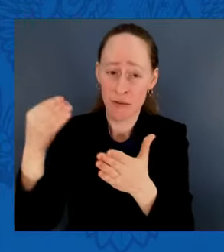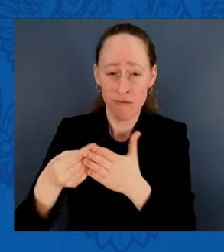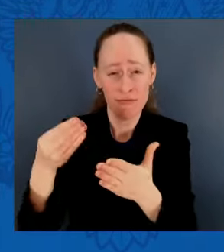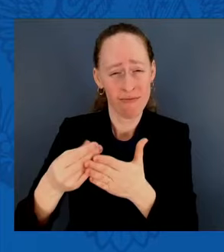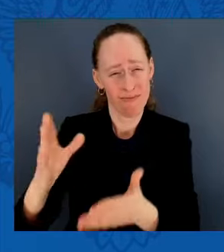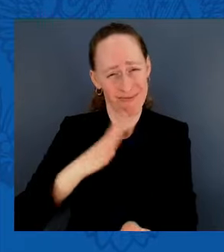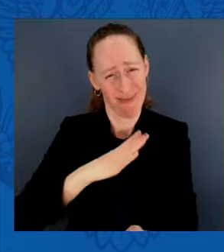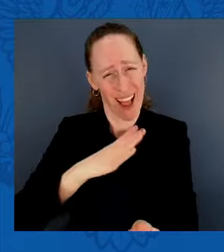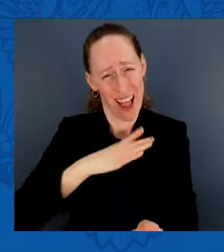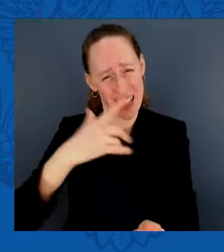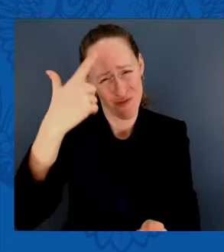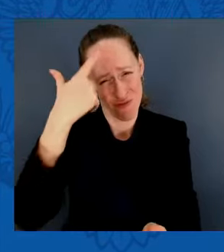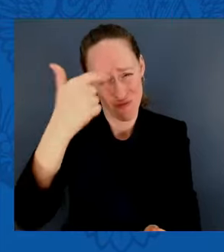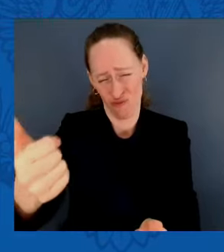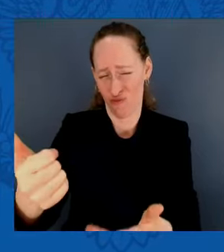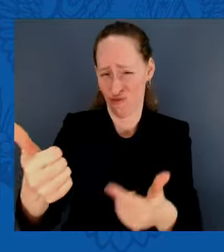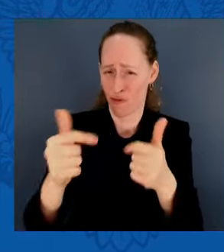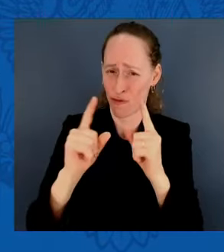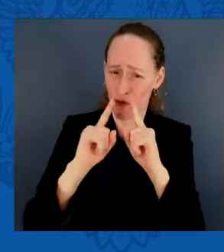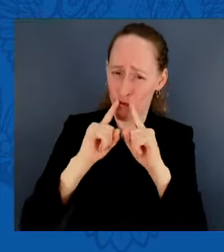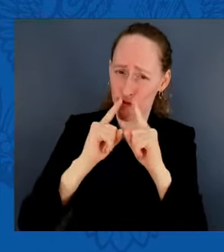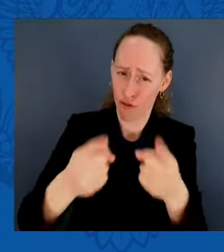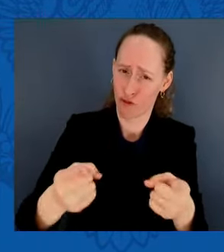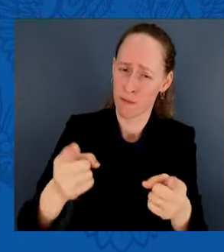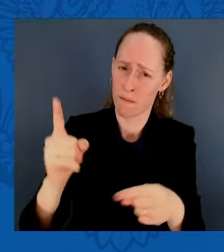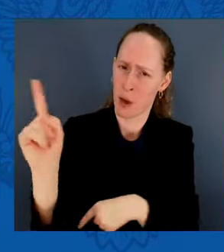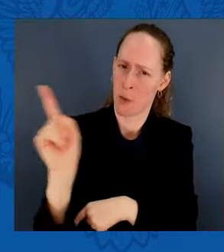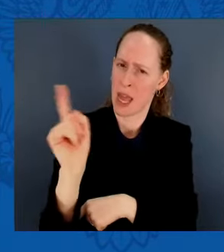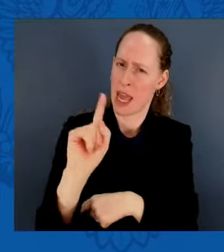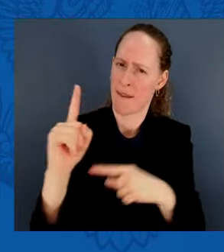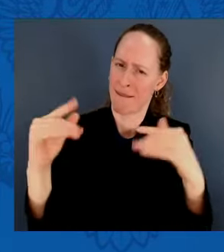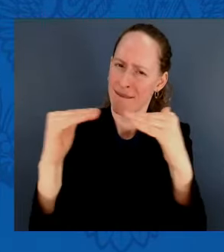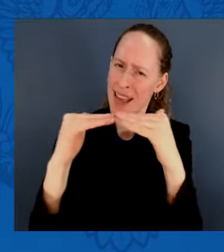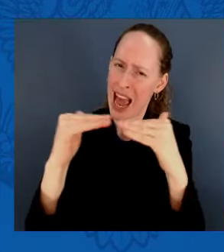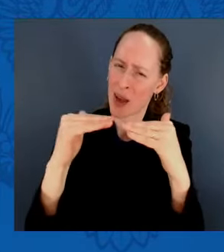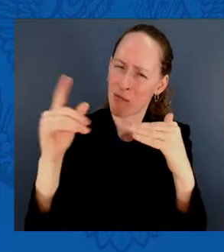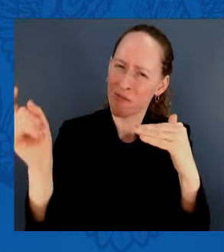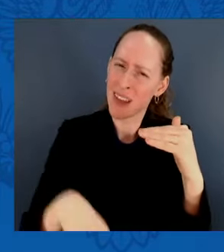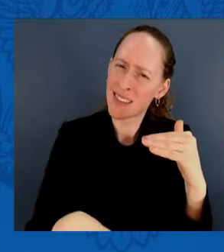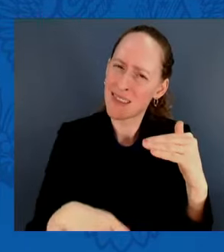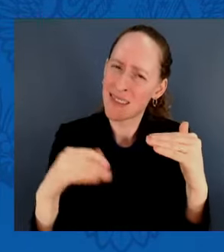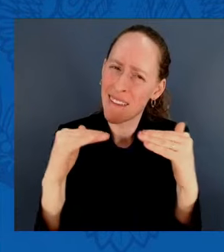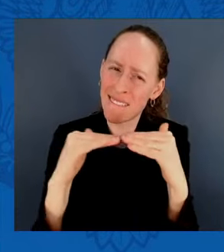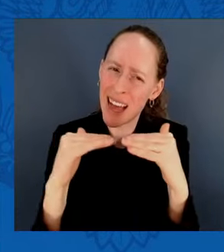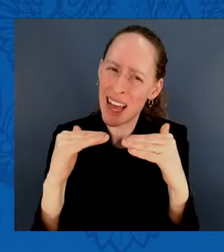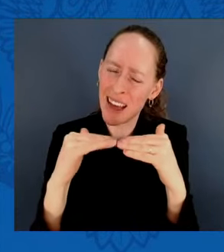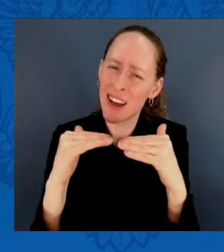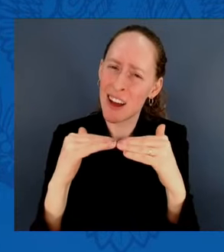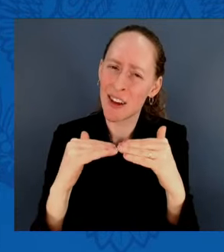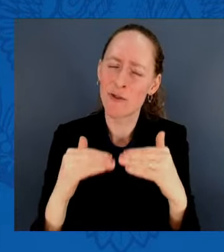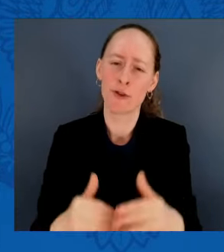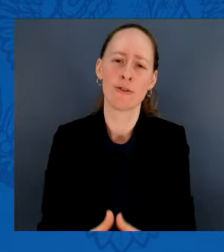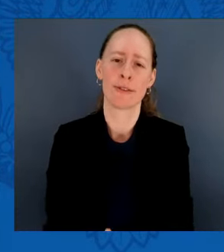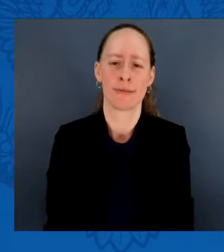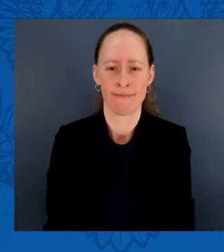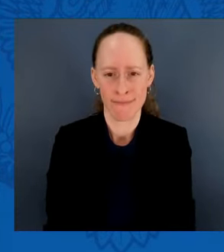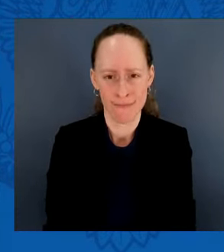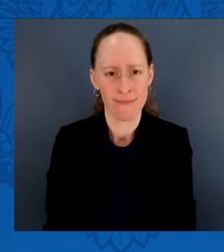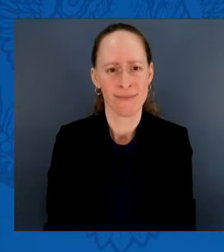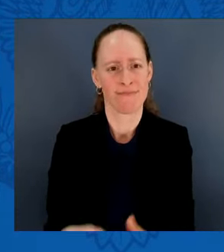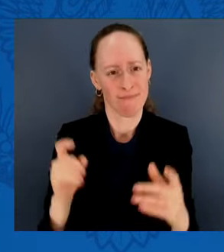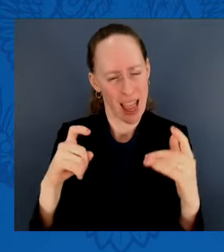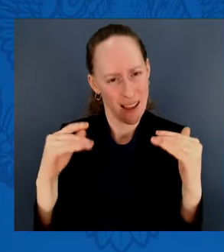A fair tax code is how we invest things to make this country great. Healthcare, education, defense, and so much